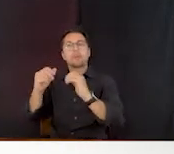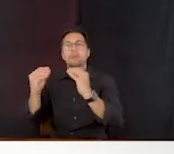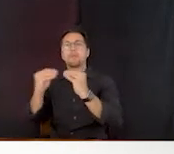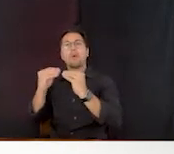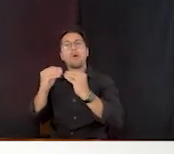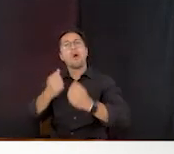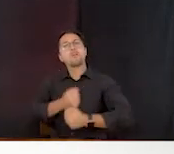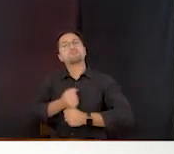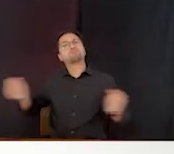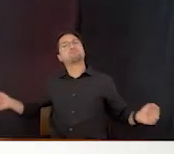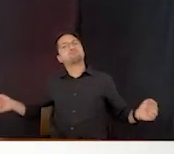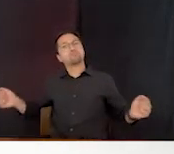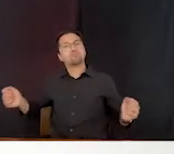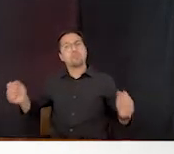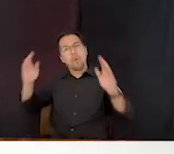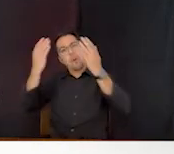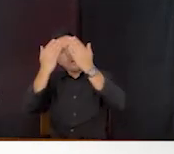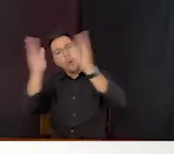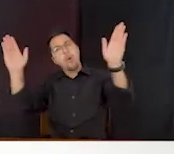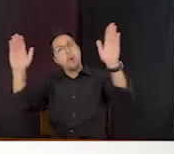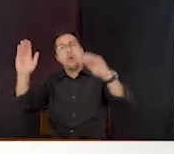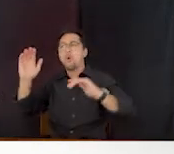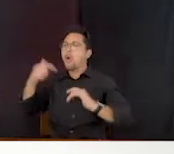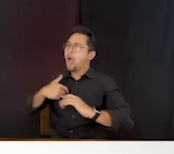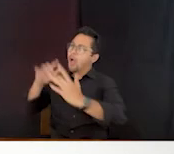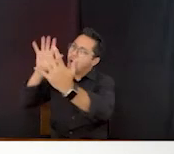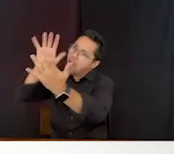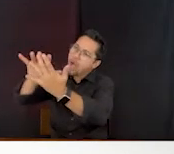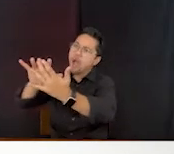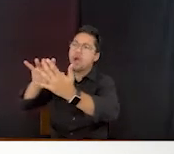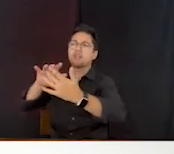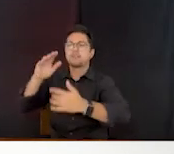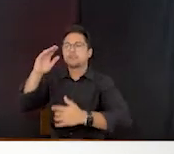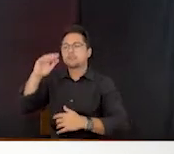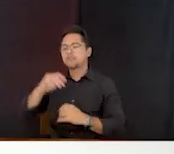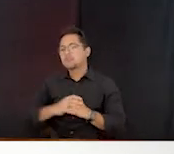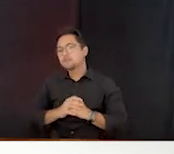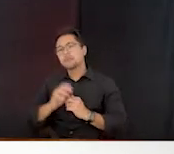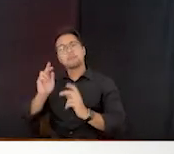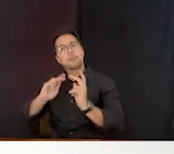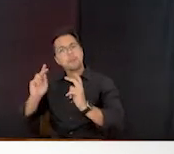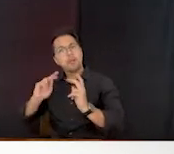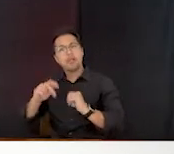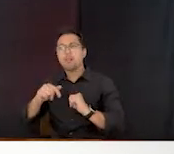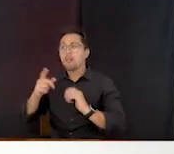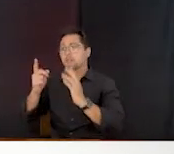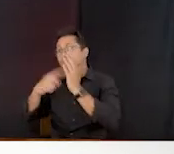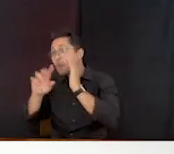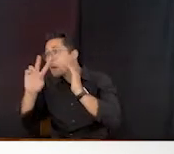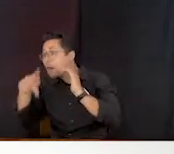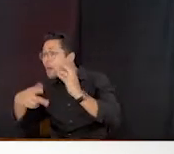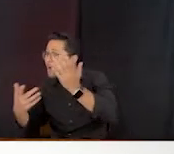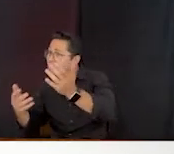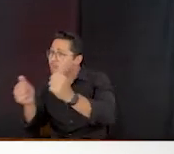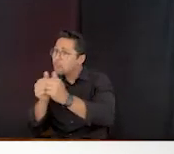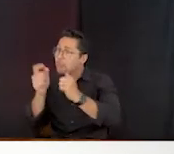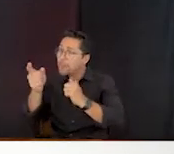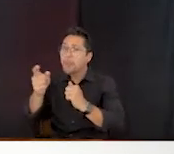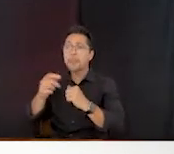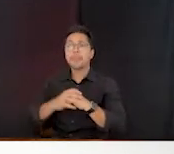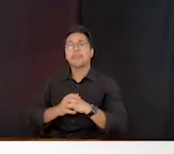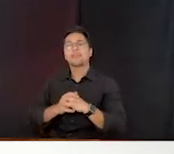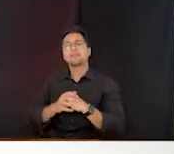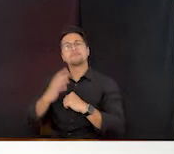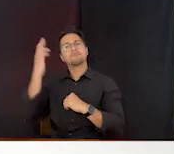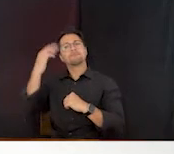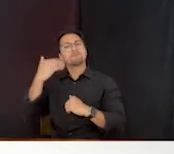open than I normally would have been, kind of reaching out to people and checking up on them. And